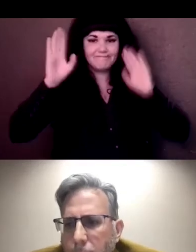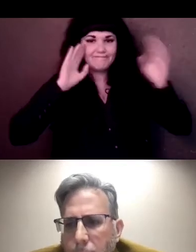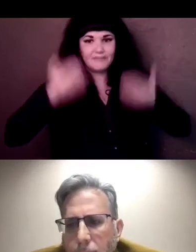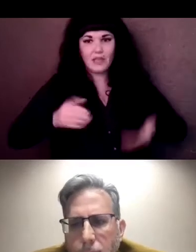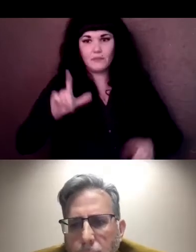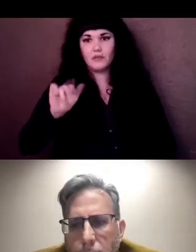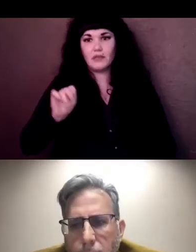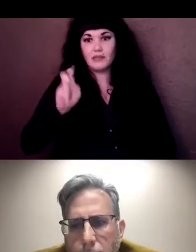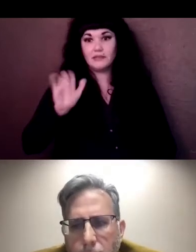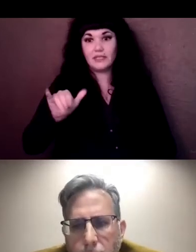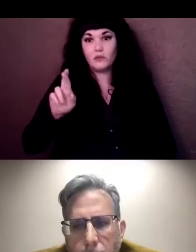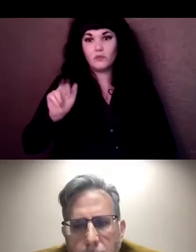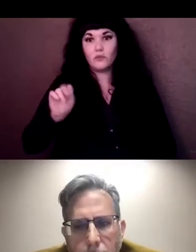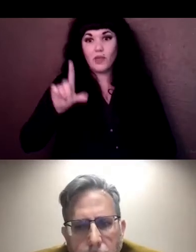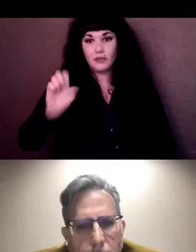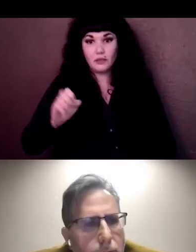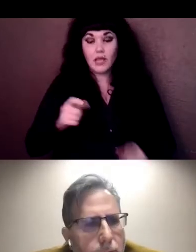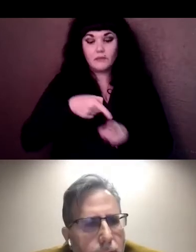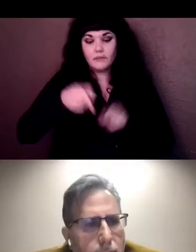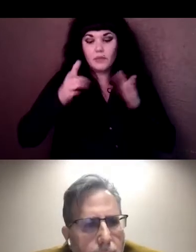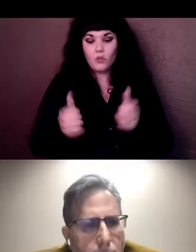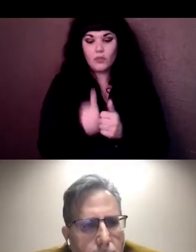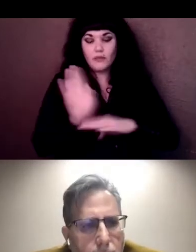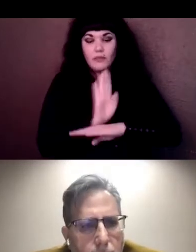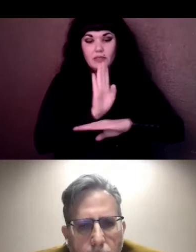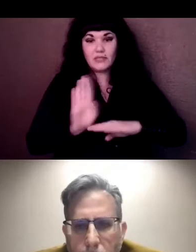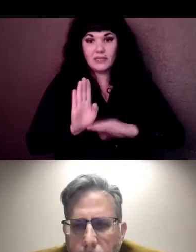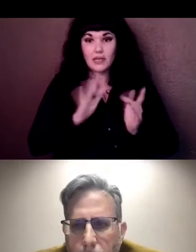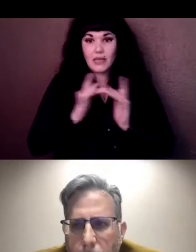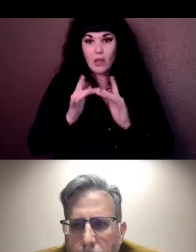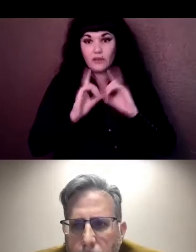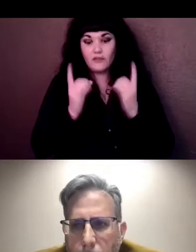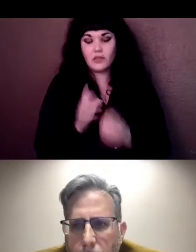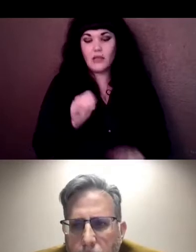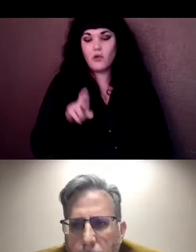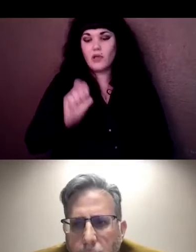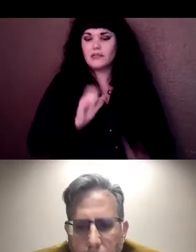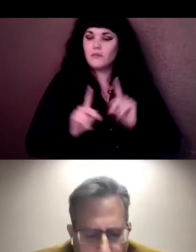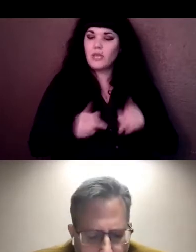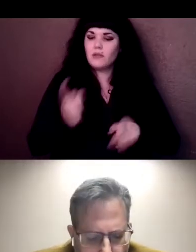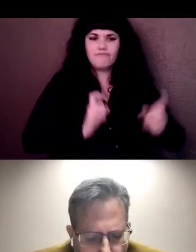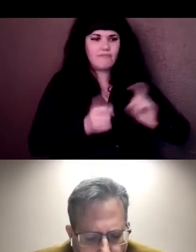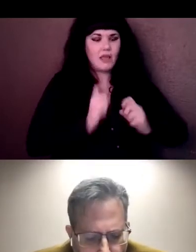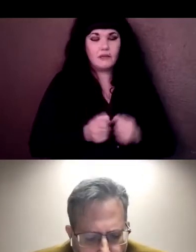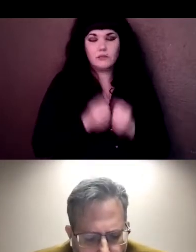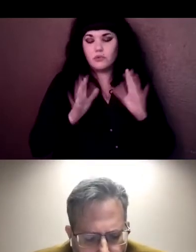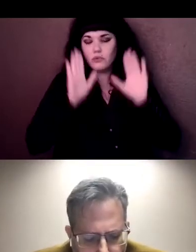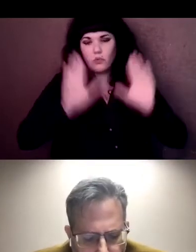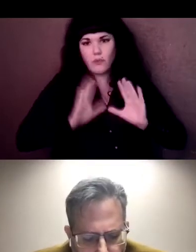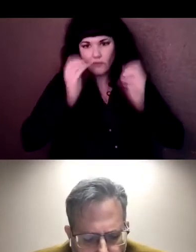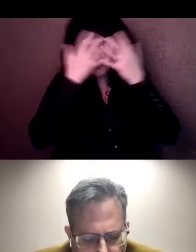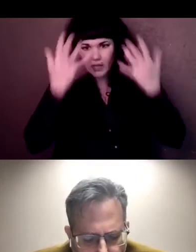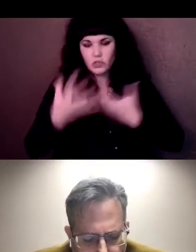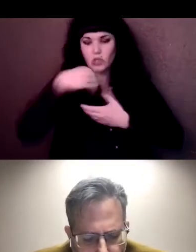Randall, and I'm one of the specialists with the Business Network Division of MRS. And Philip's provided us with a ton of great information, including